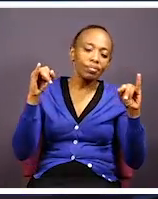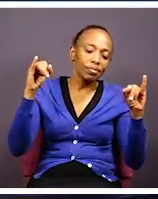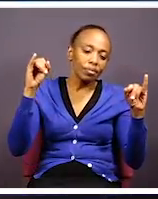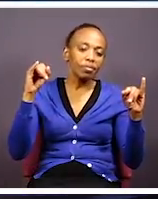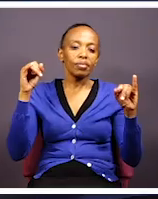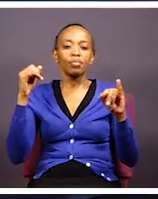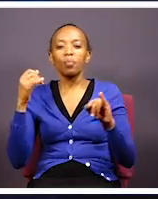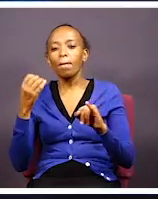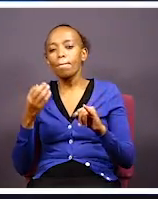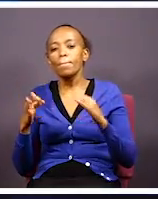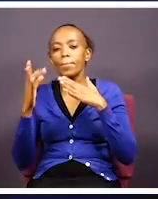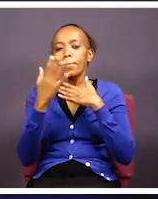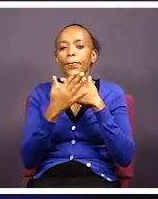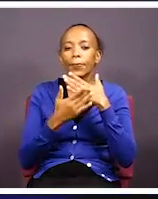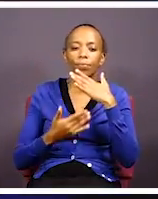foreign